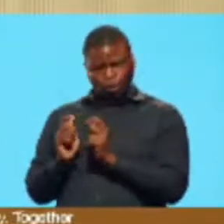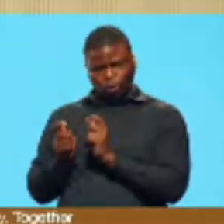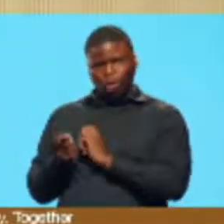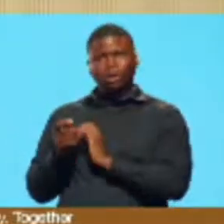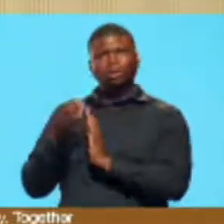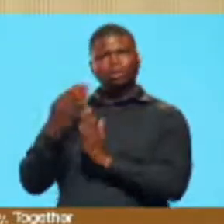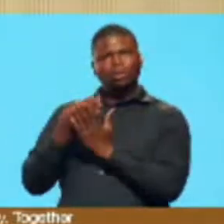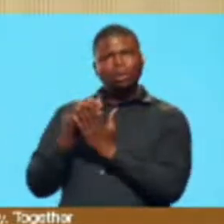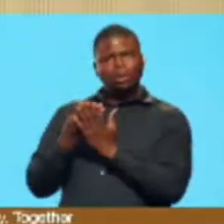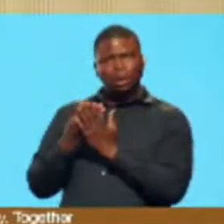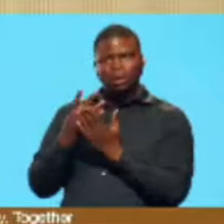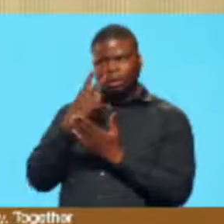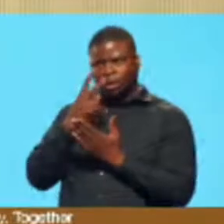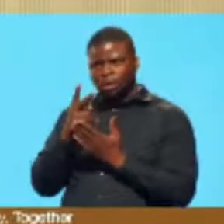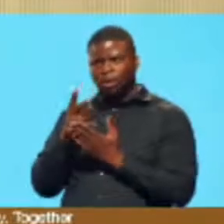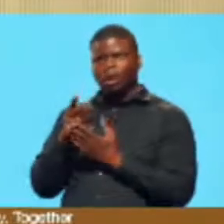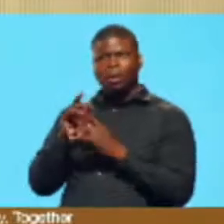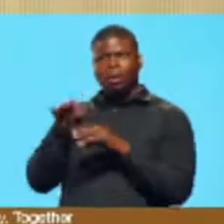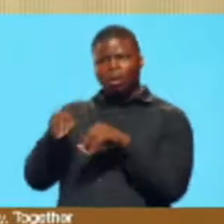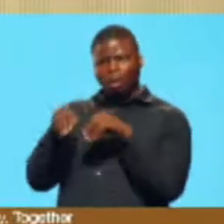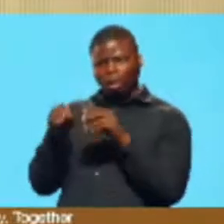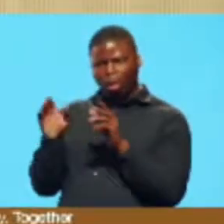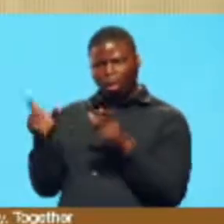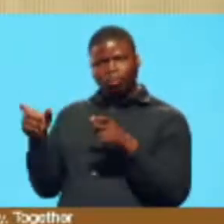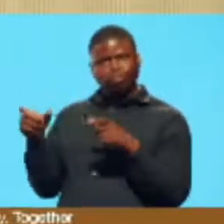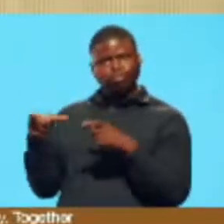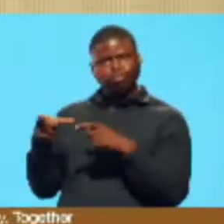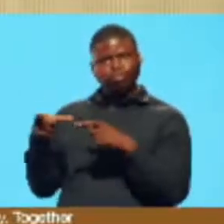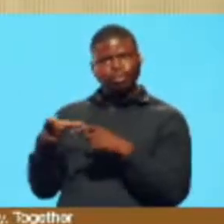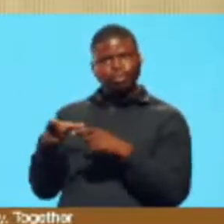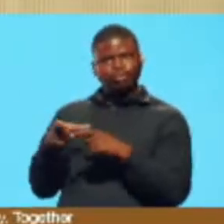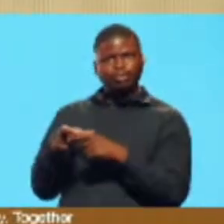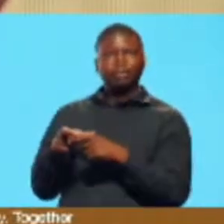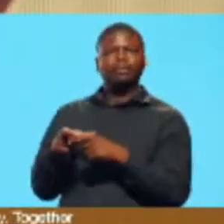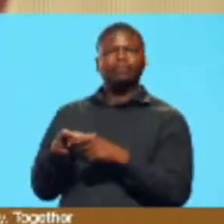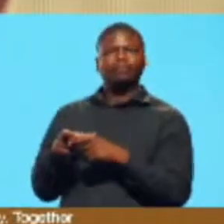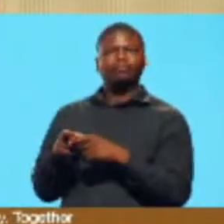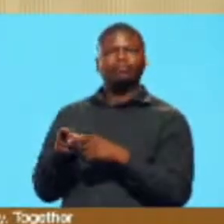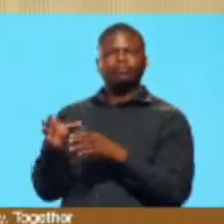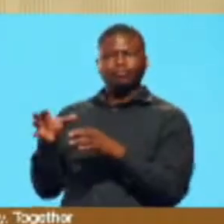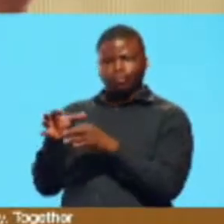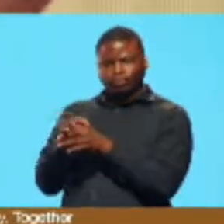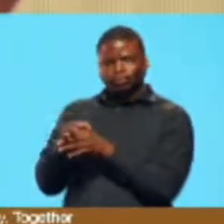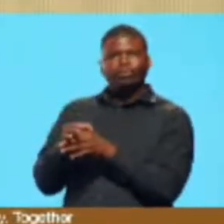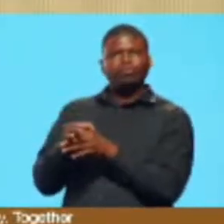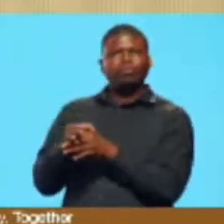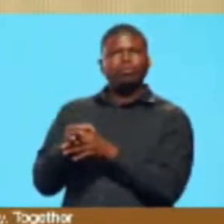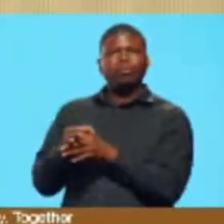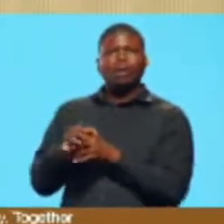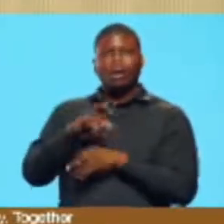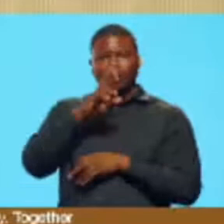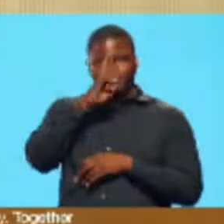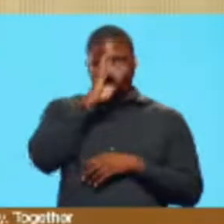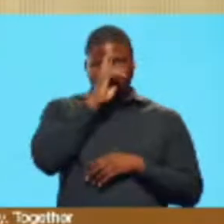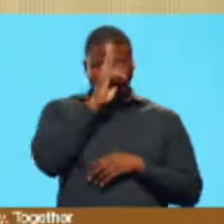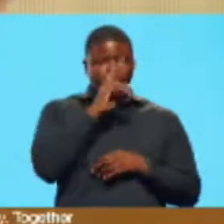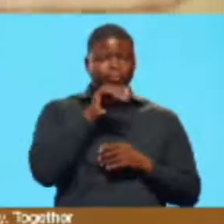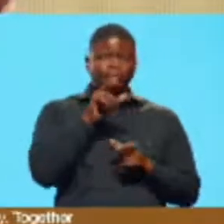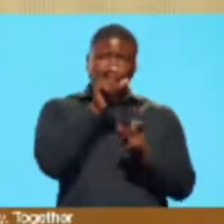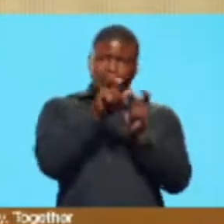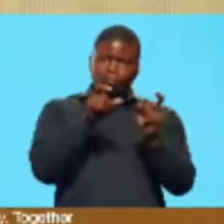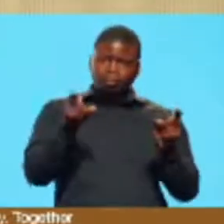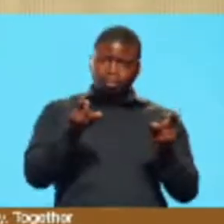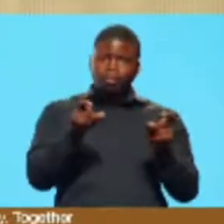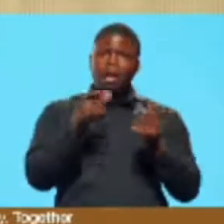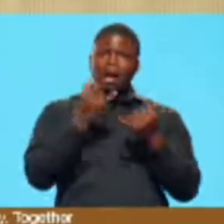addressed. Because now the population of young people without education, without secondary level, is